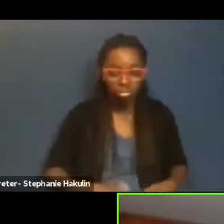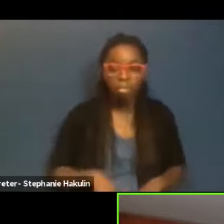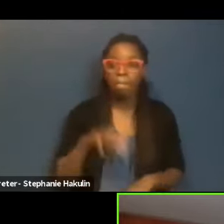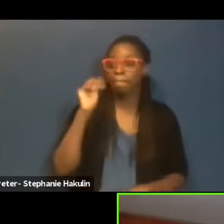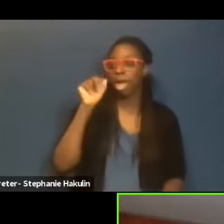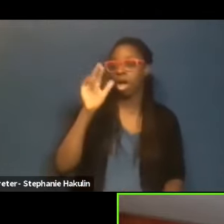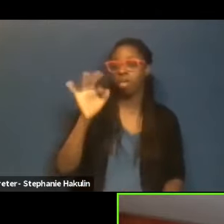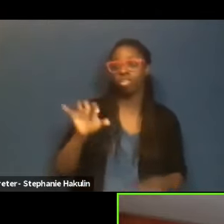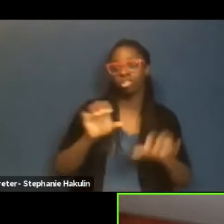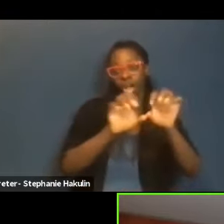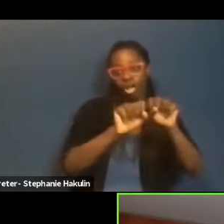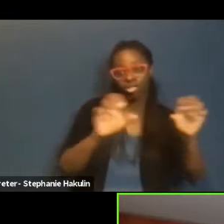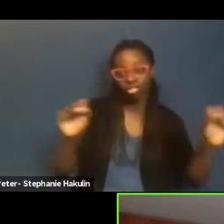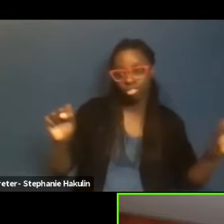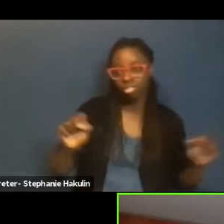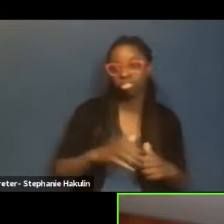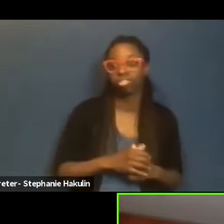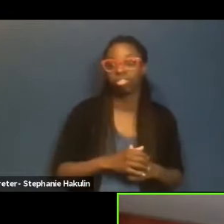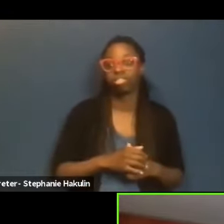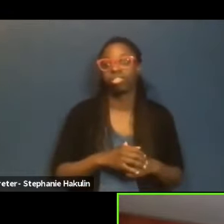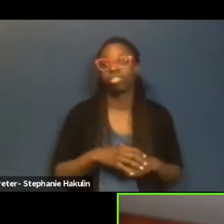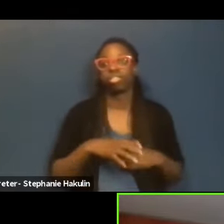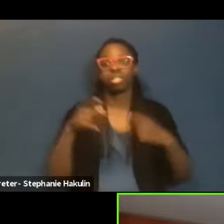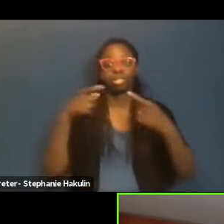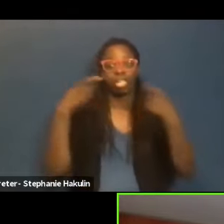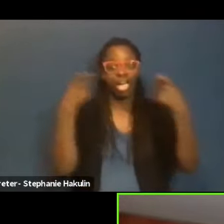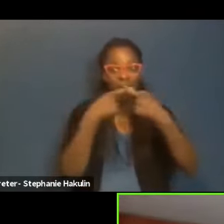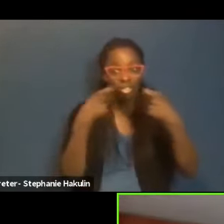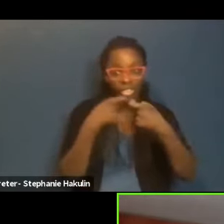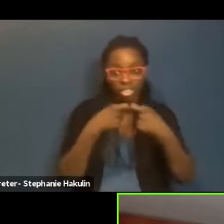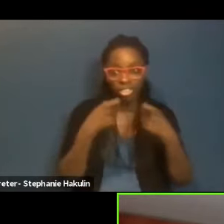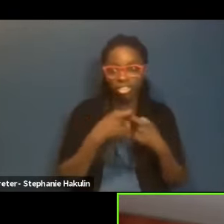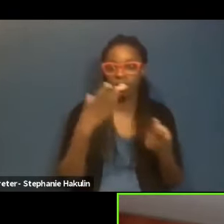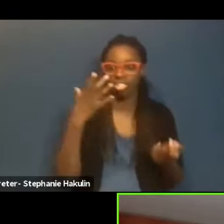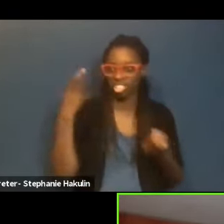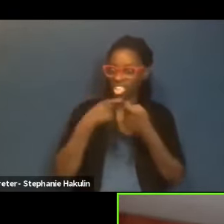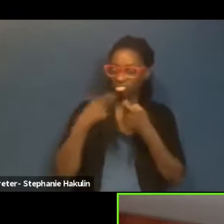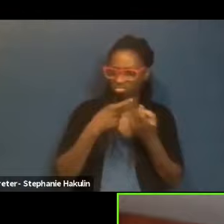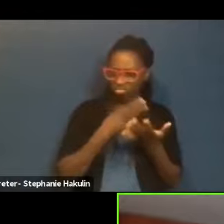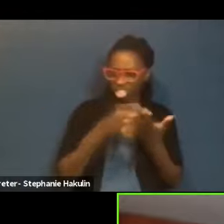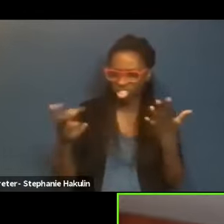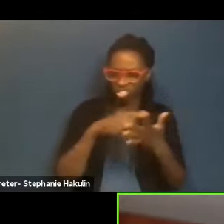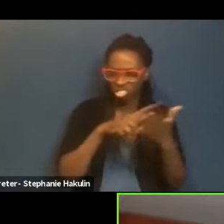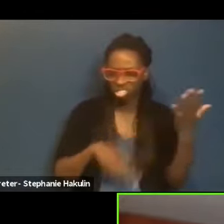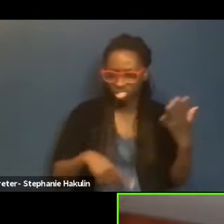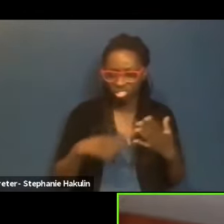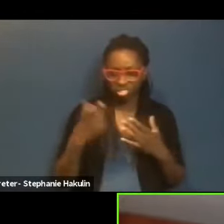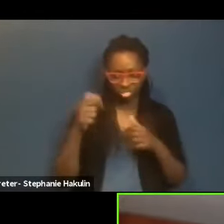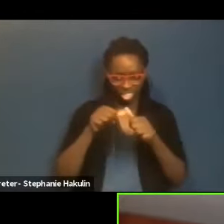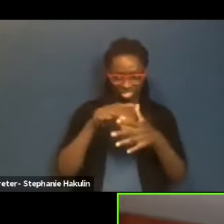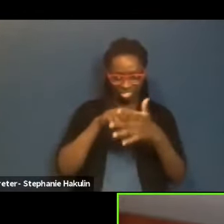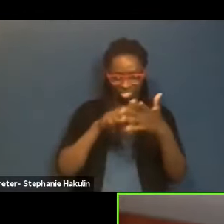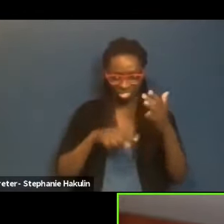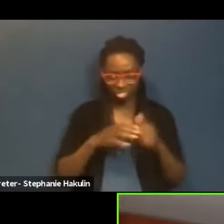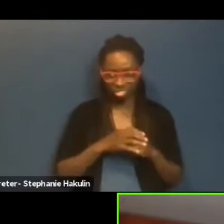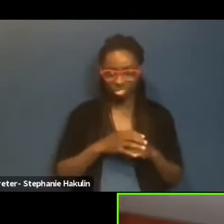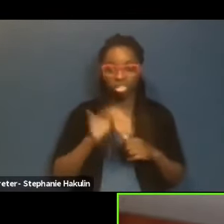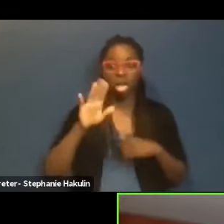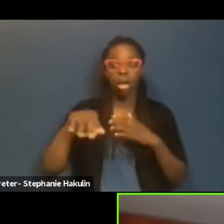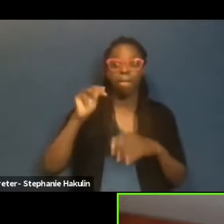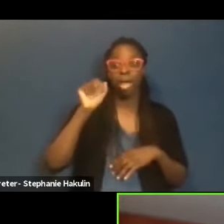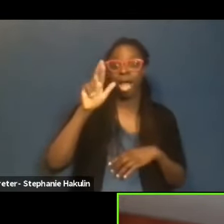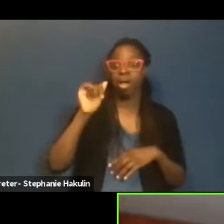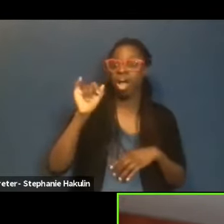of the electricity that never fails us, ruega por nosotros. Nuestra Señora del Machete, Our Lady of the Exodus, pray for us. Our Lady of the